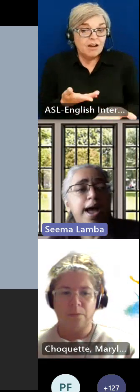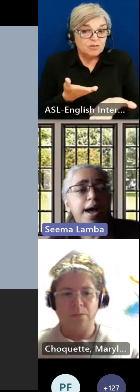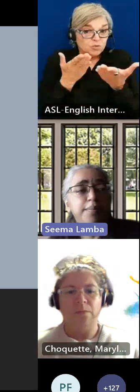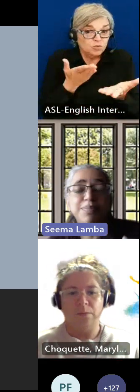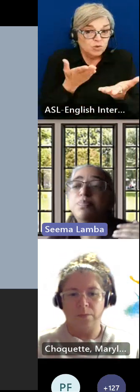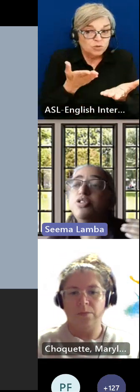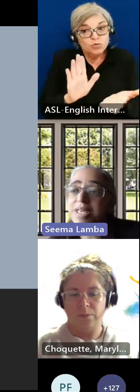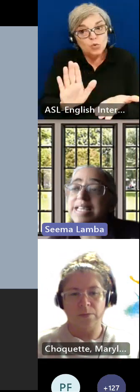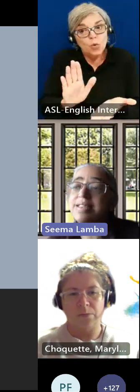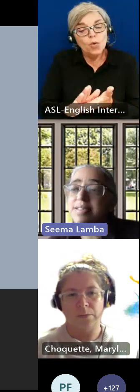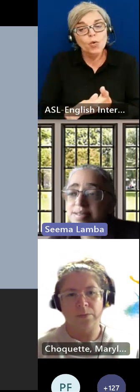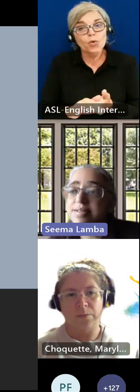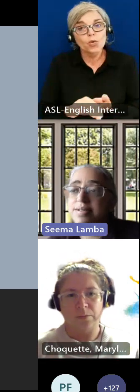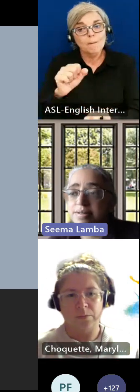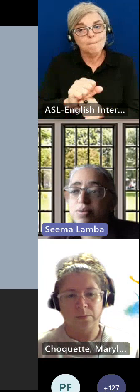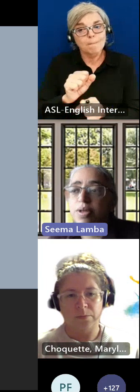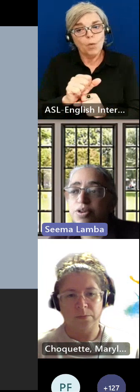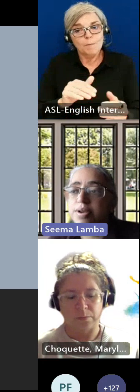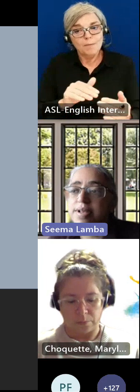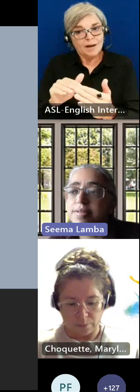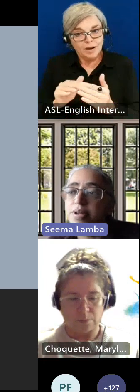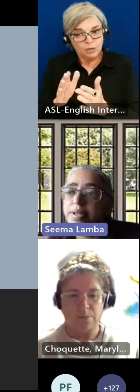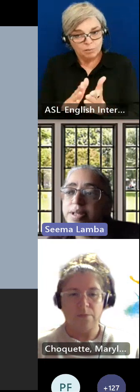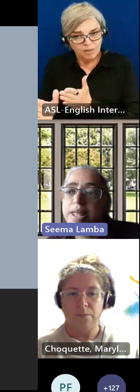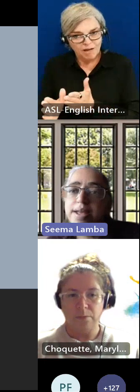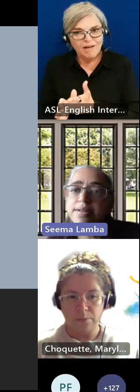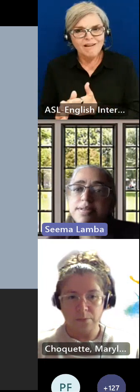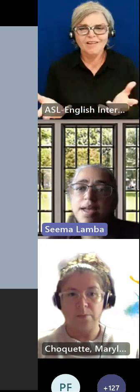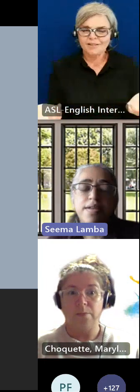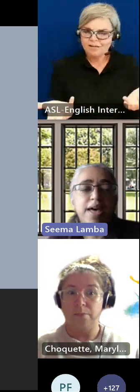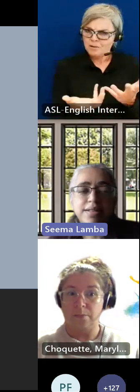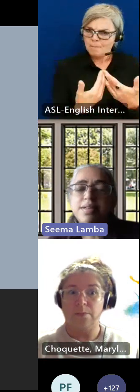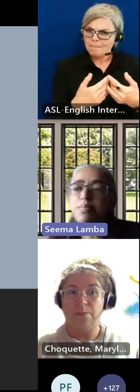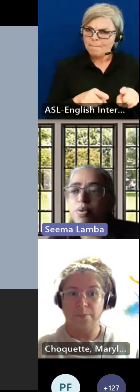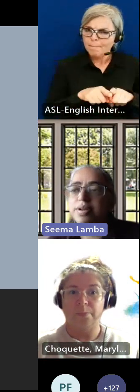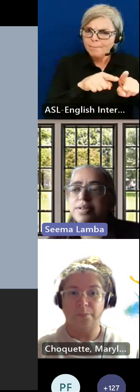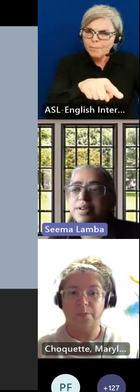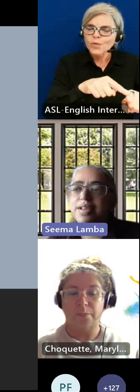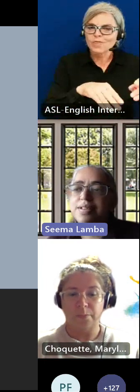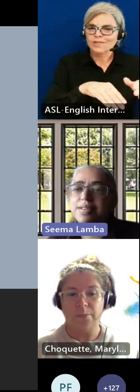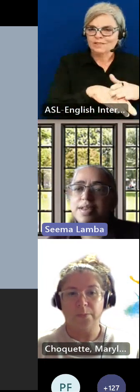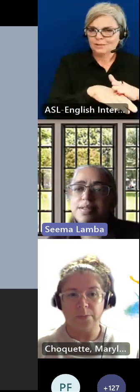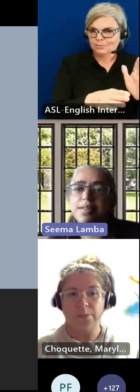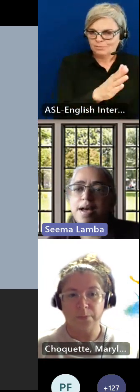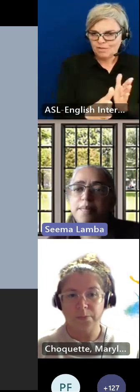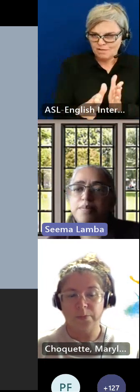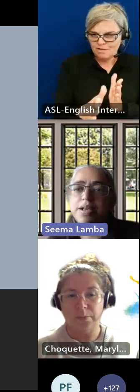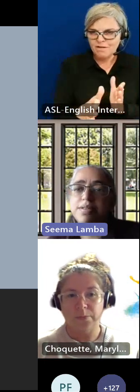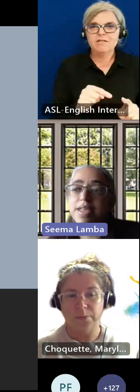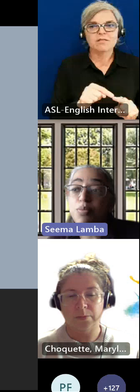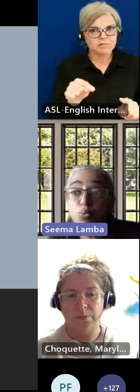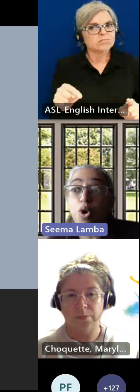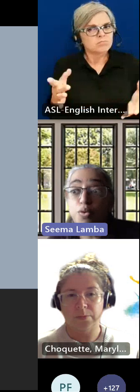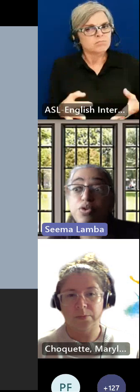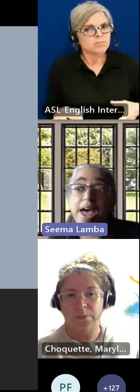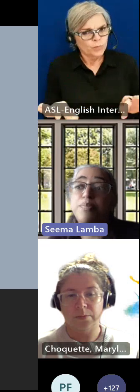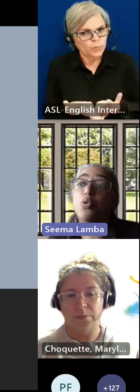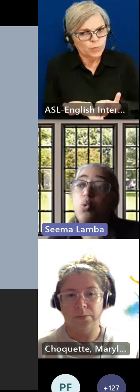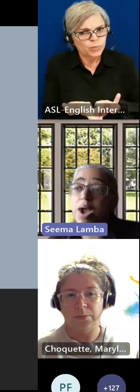about, to be consistent with your accessibility plans. That's important. It's because